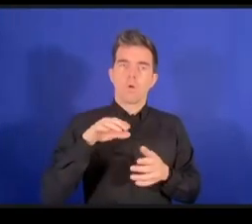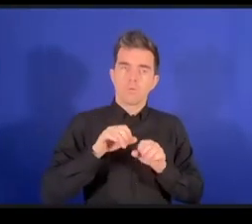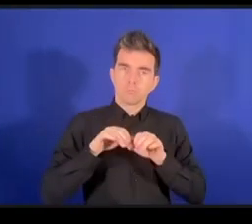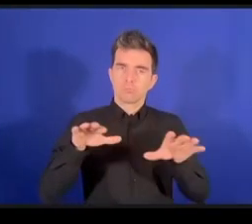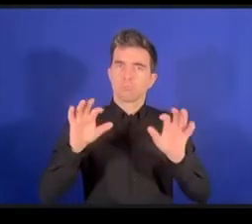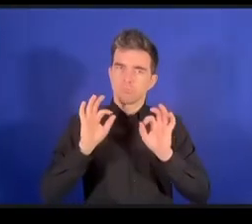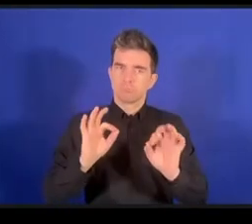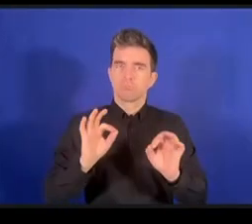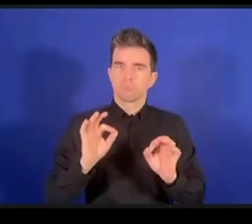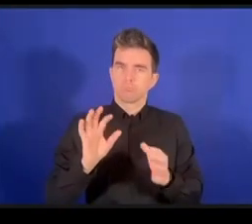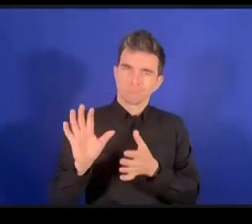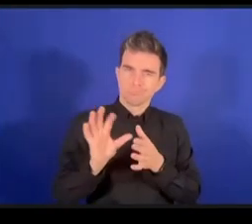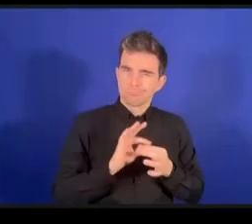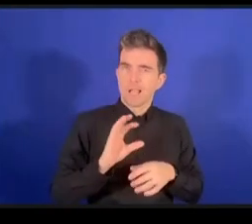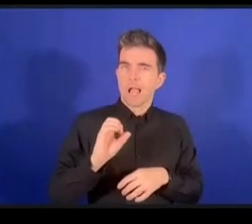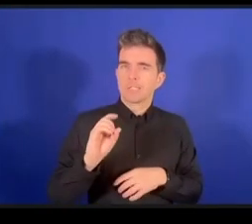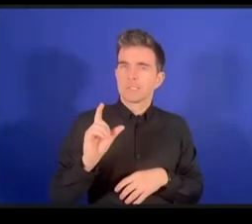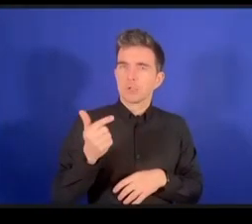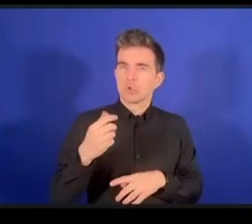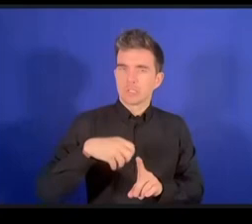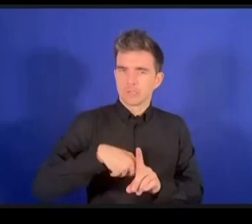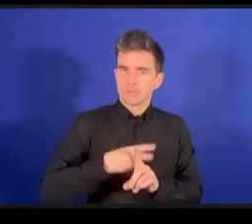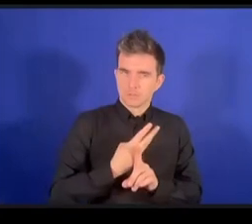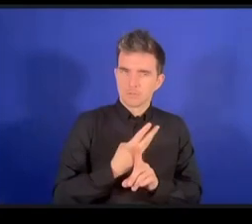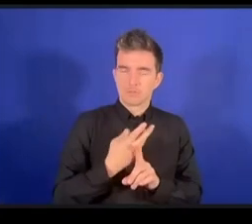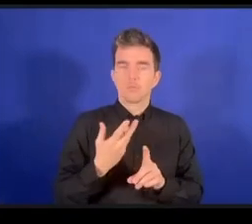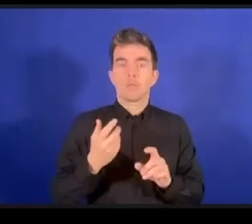We have Alejandro who would like to intervene.